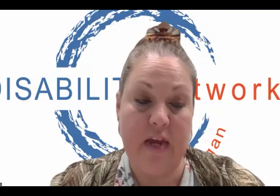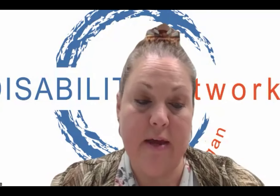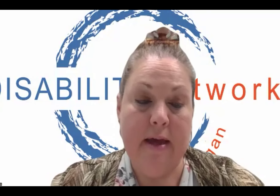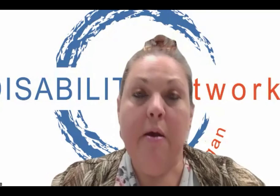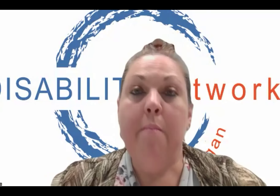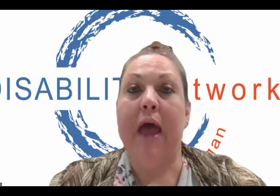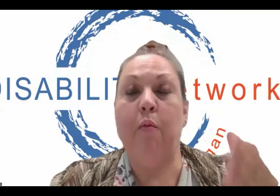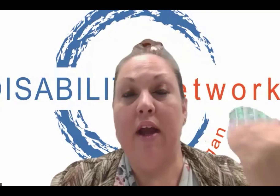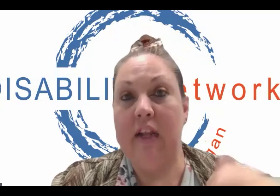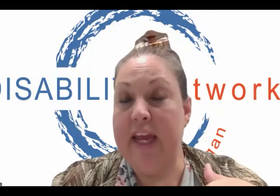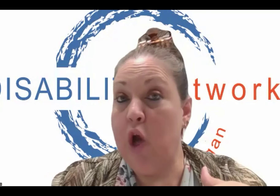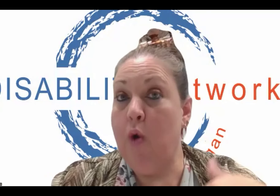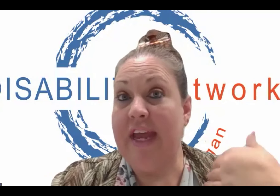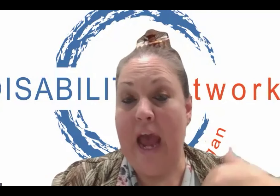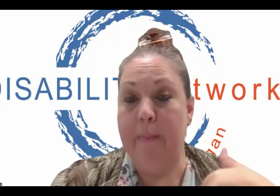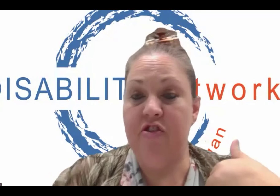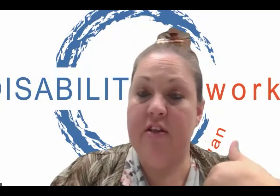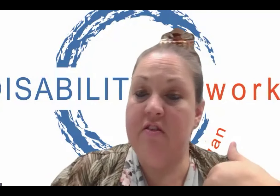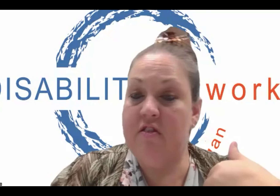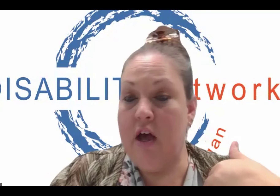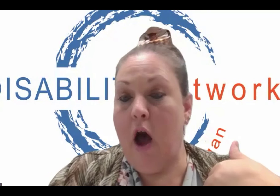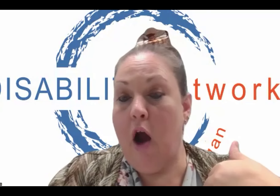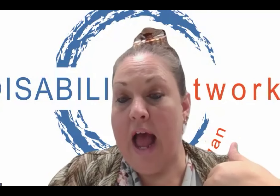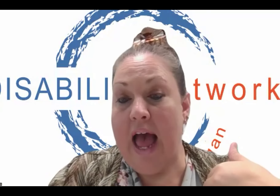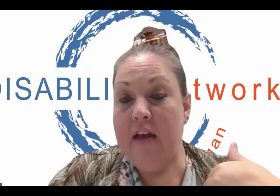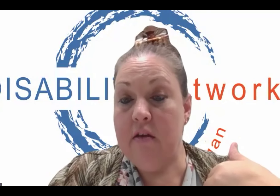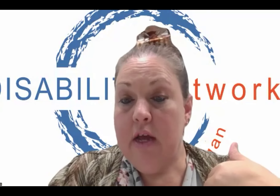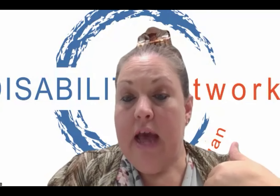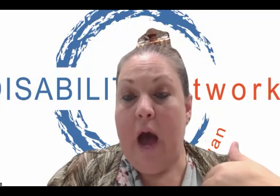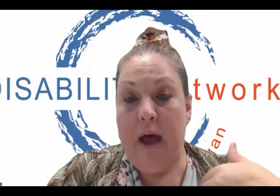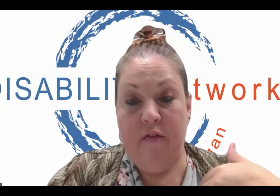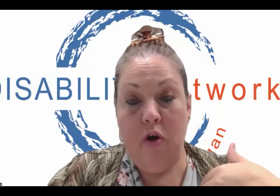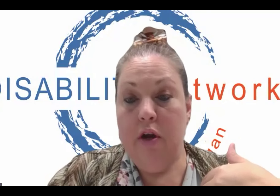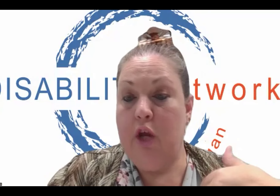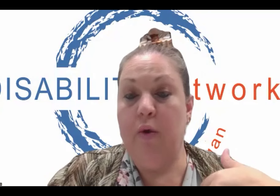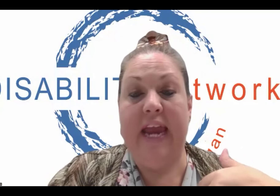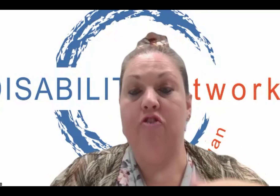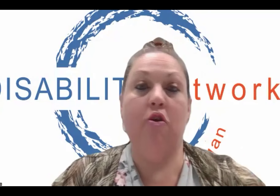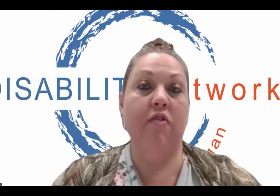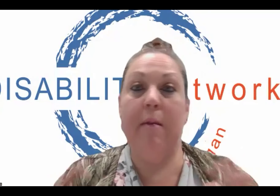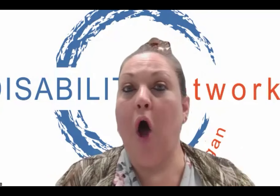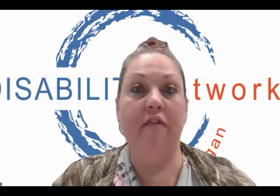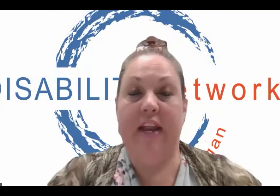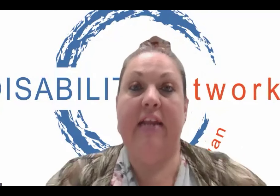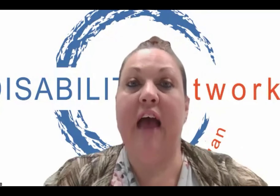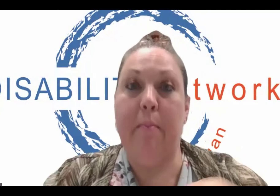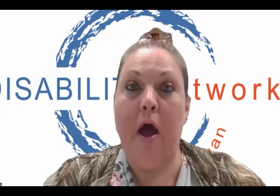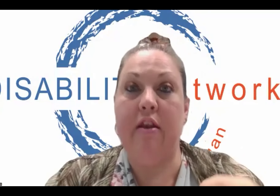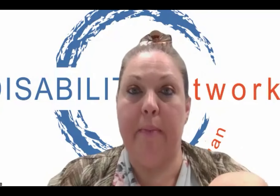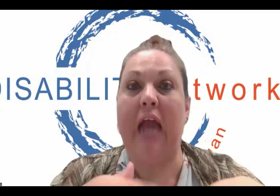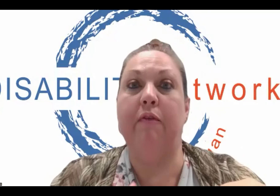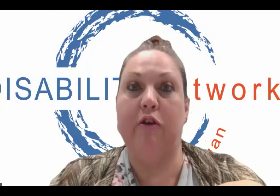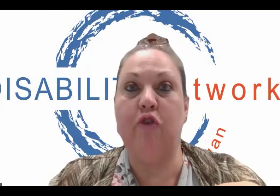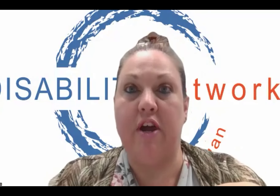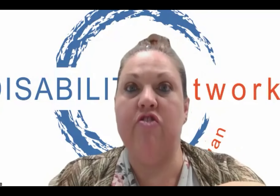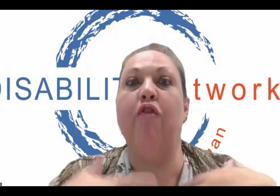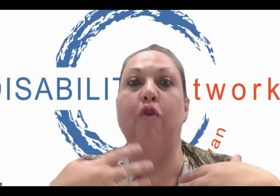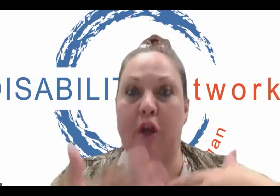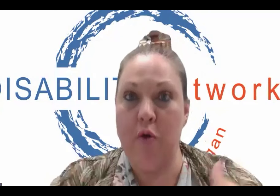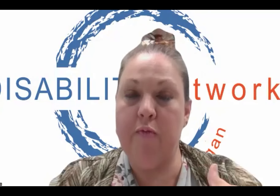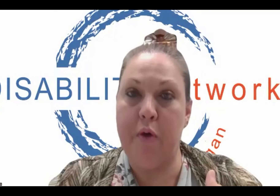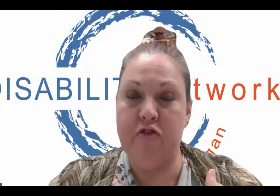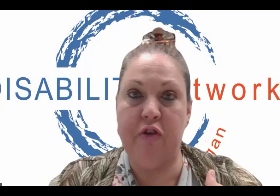this week. I wanted to let you know that captions are on. However, you can turn them off at any time on the bottom of your screen.